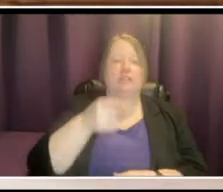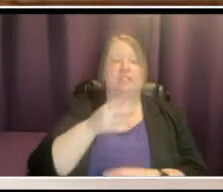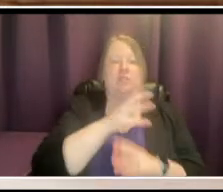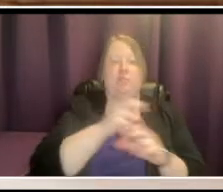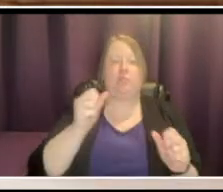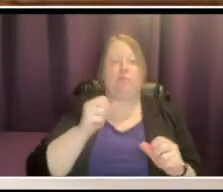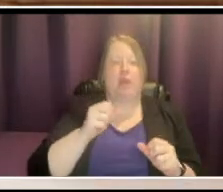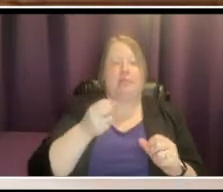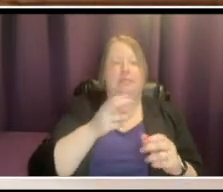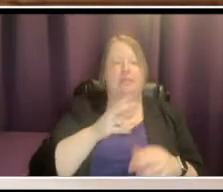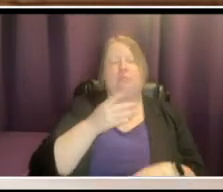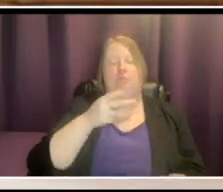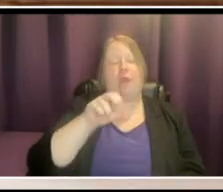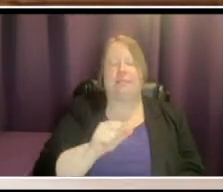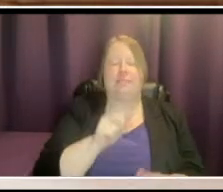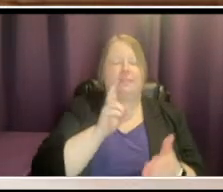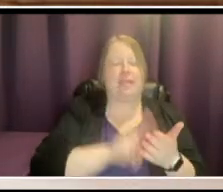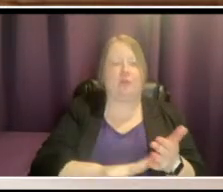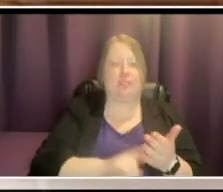reaction.